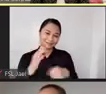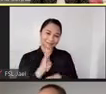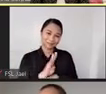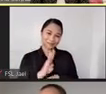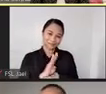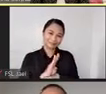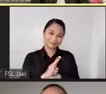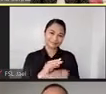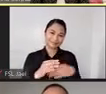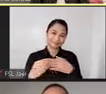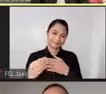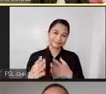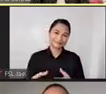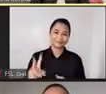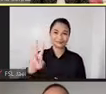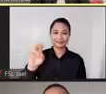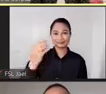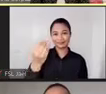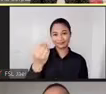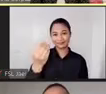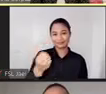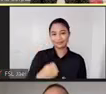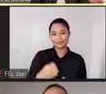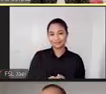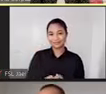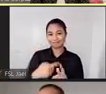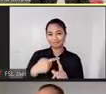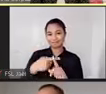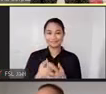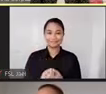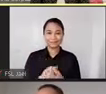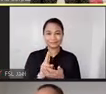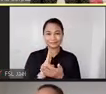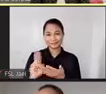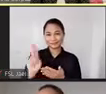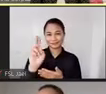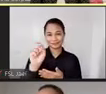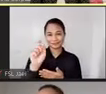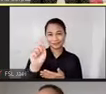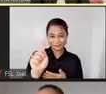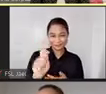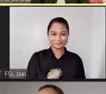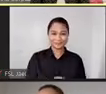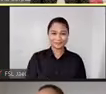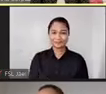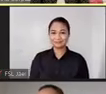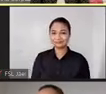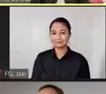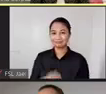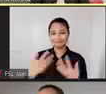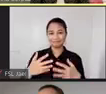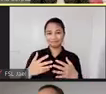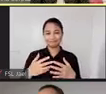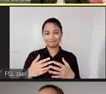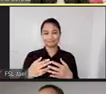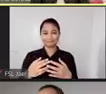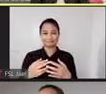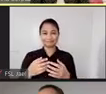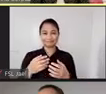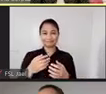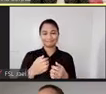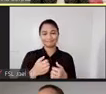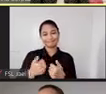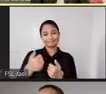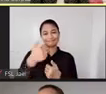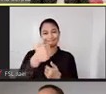the Outstanding Tomasian Alumni Young Achiever in 2008 and completed his Master's of